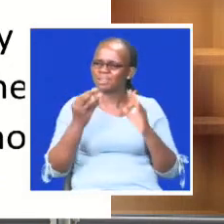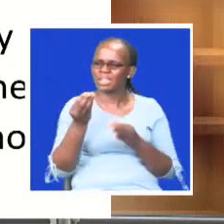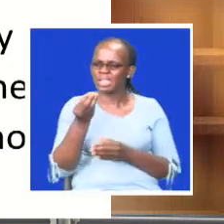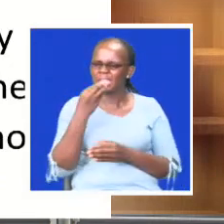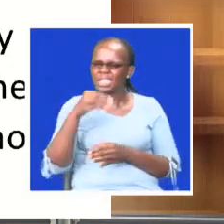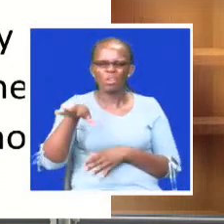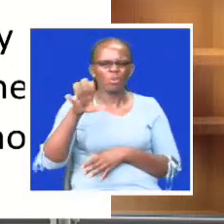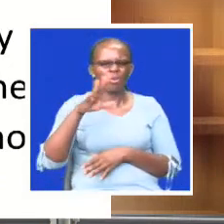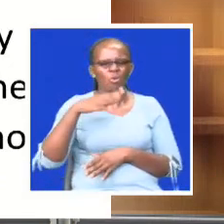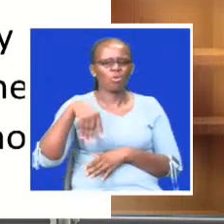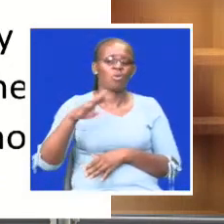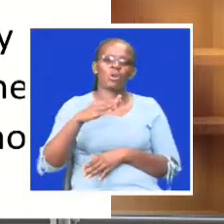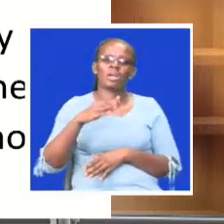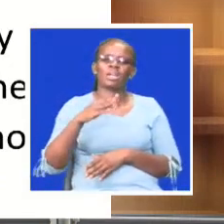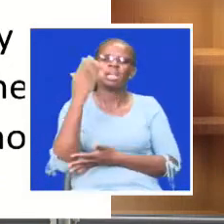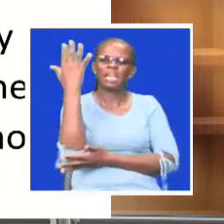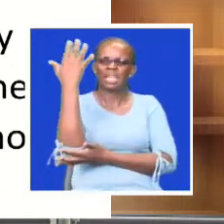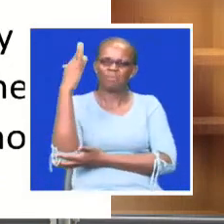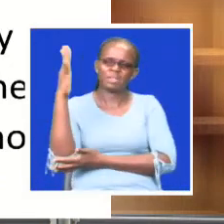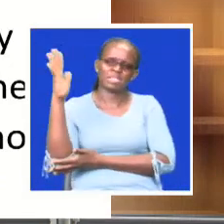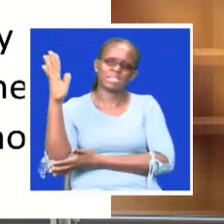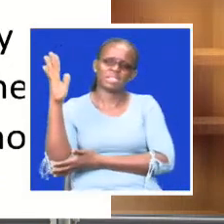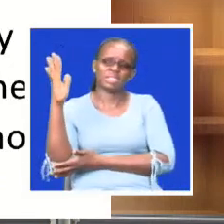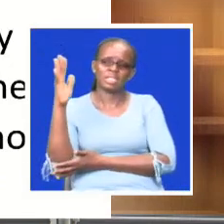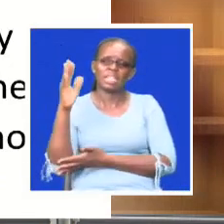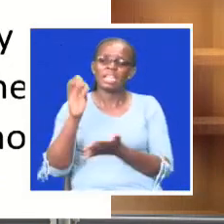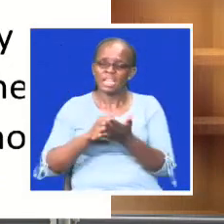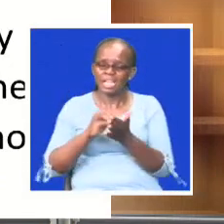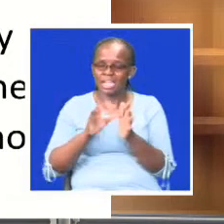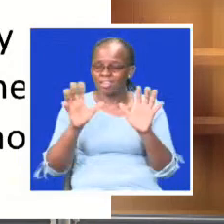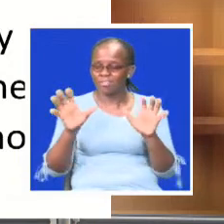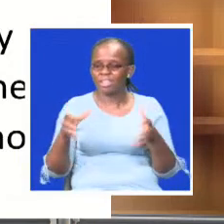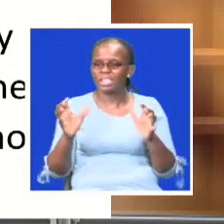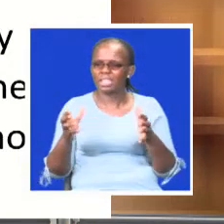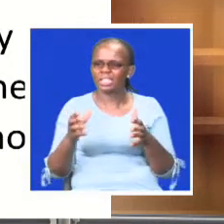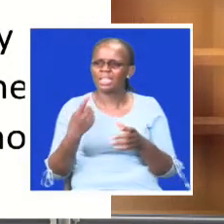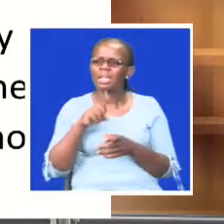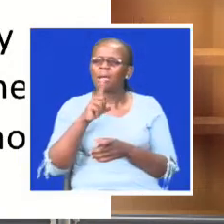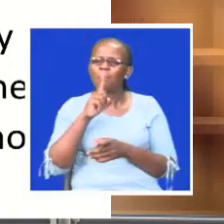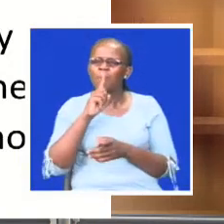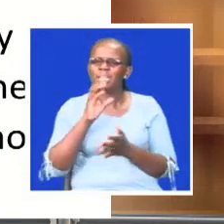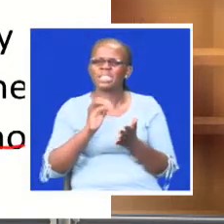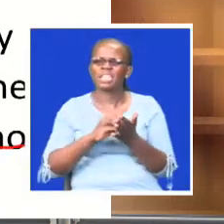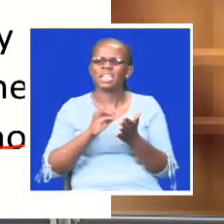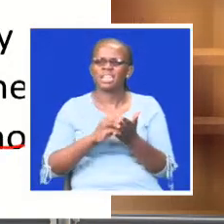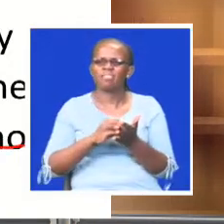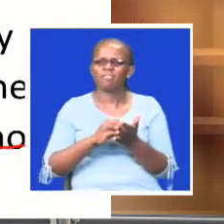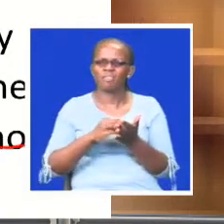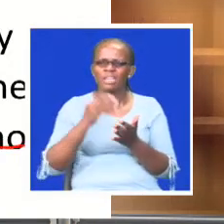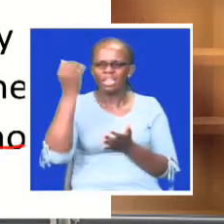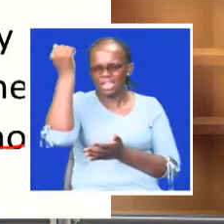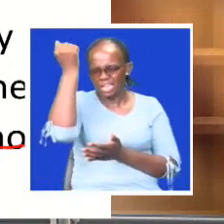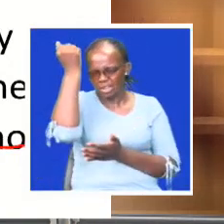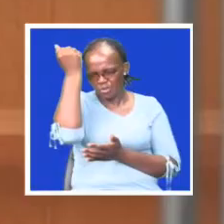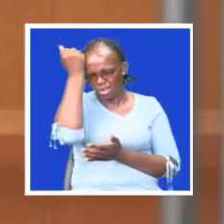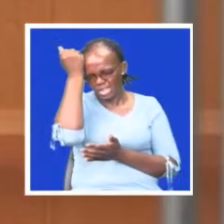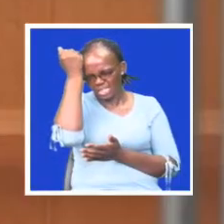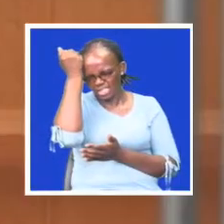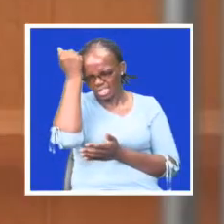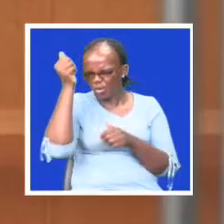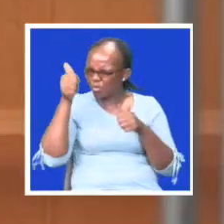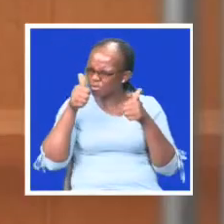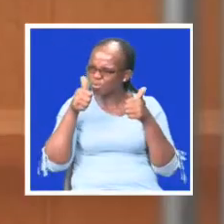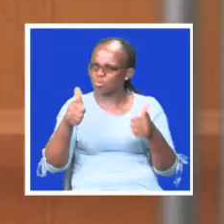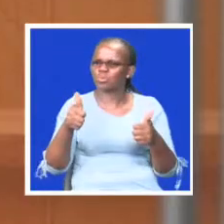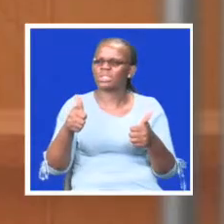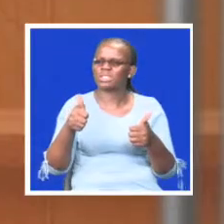garden, but of the tree of knowledge of good and evil you shall not eat. That was the command